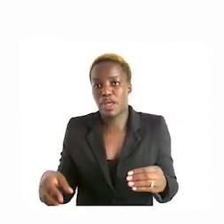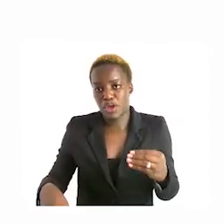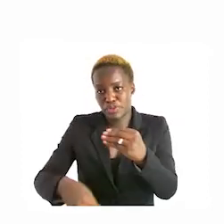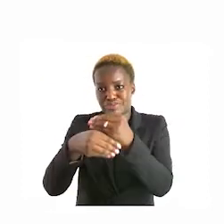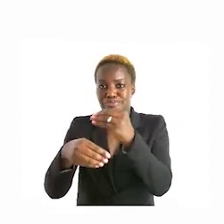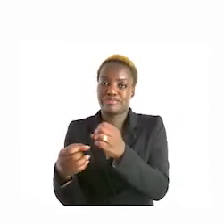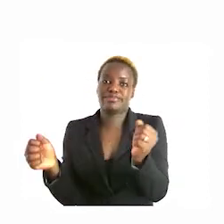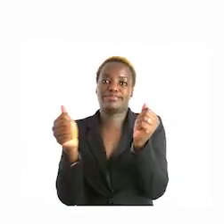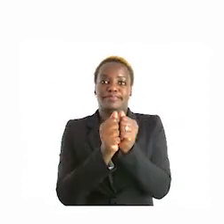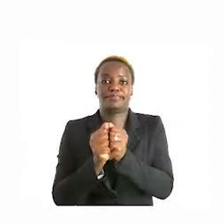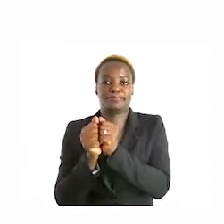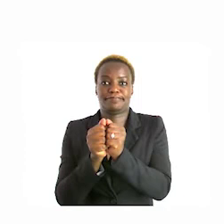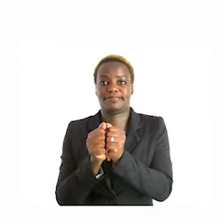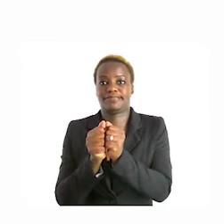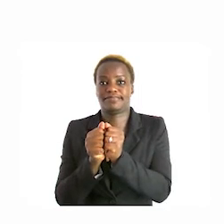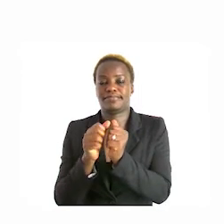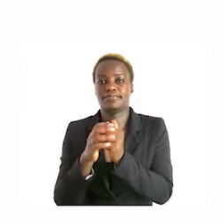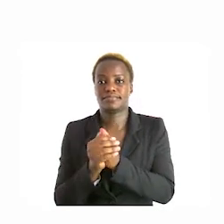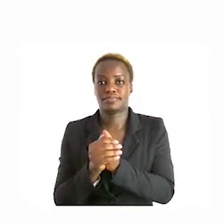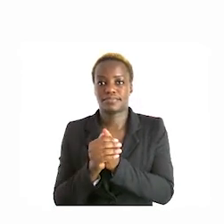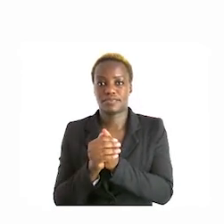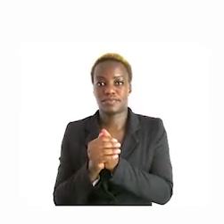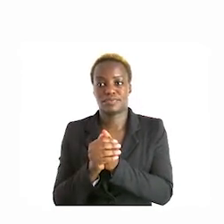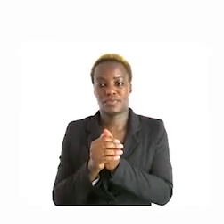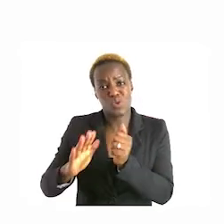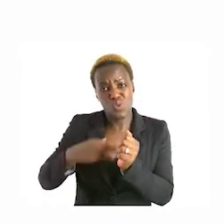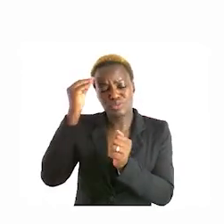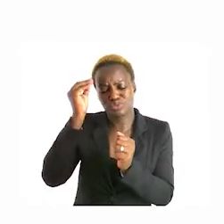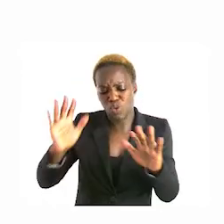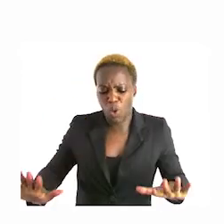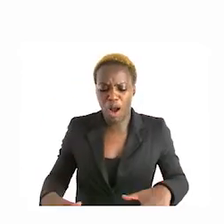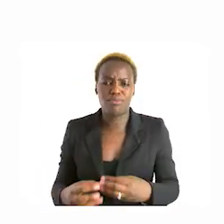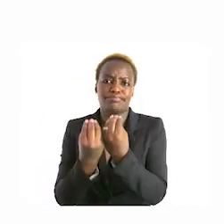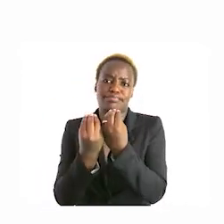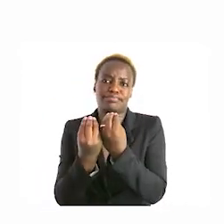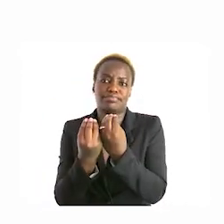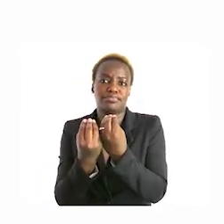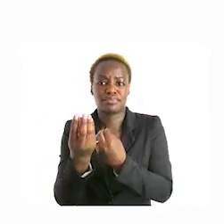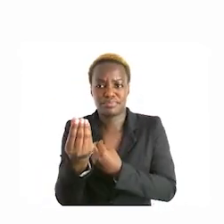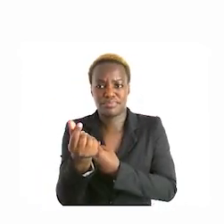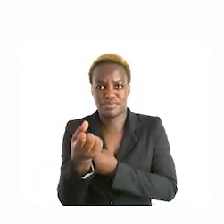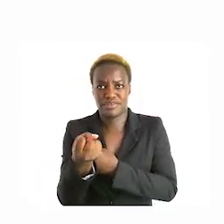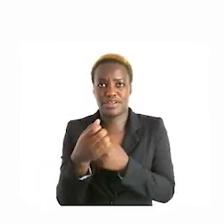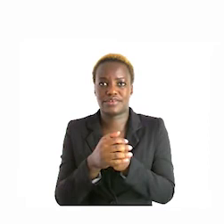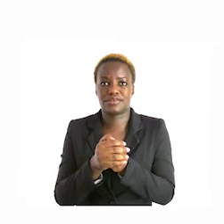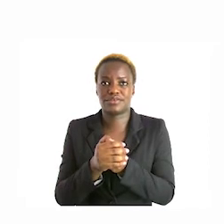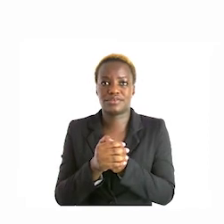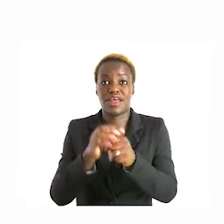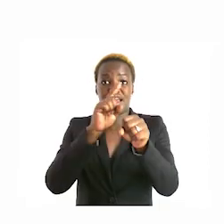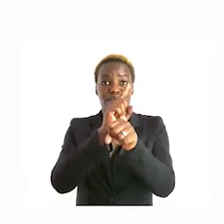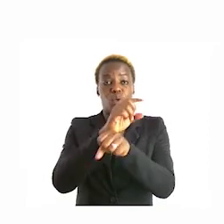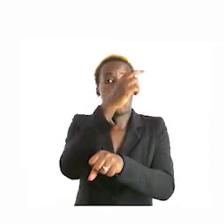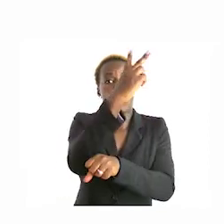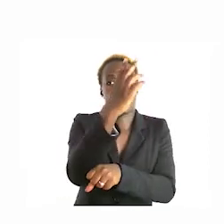want to see the total amount of money that you have. The first one will be 25 Namibian